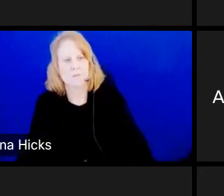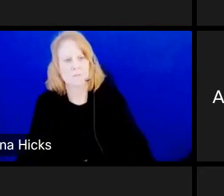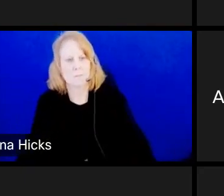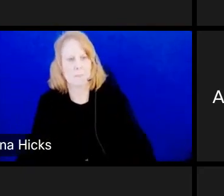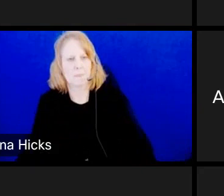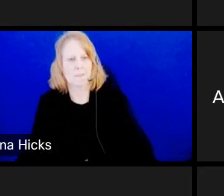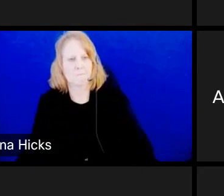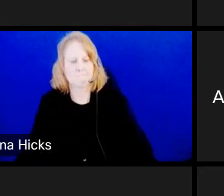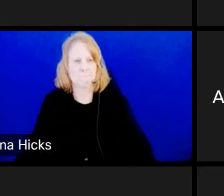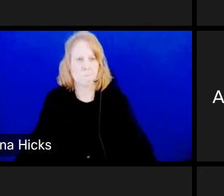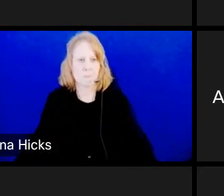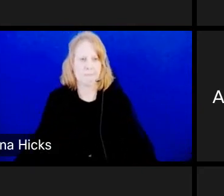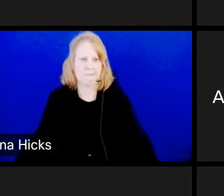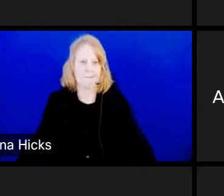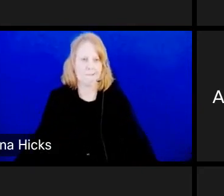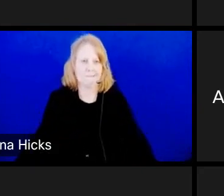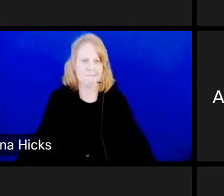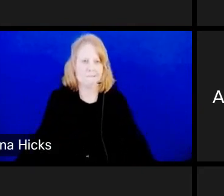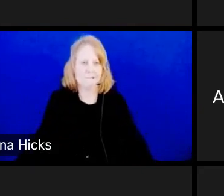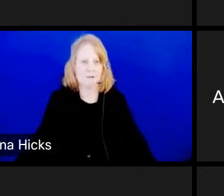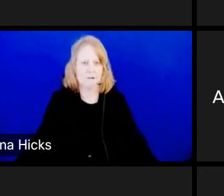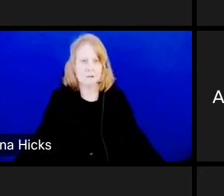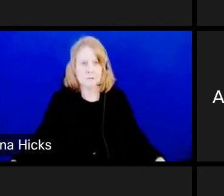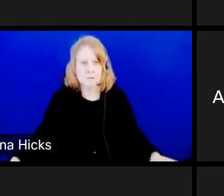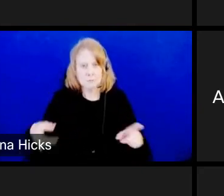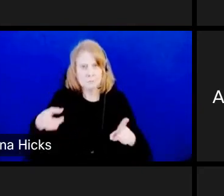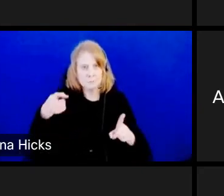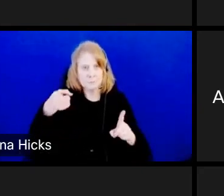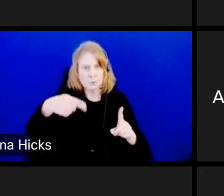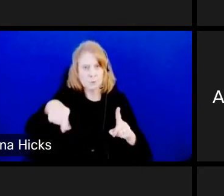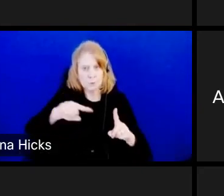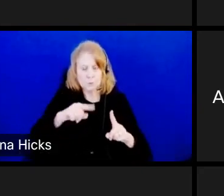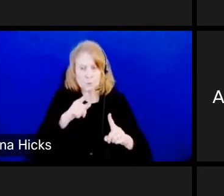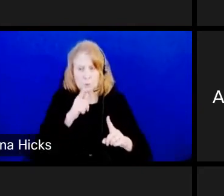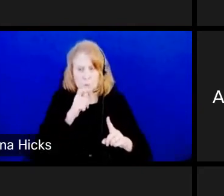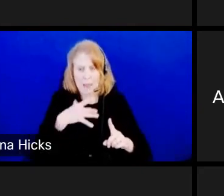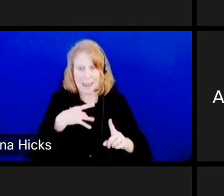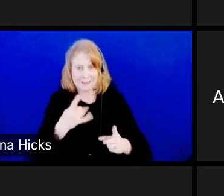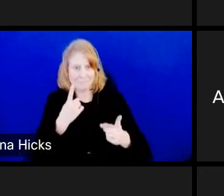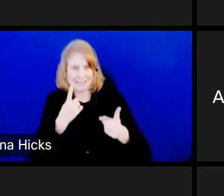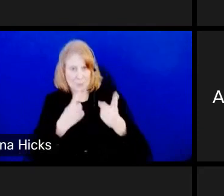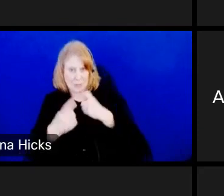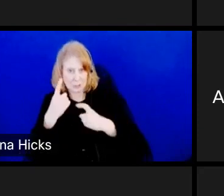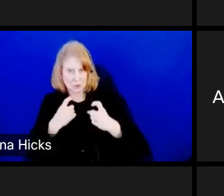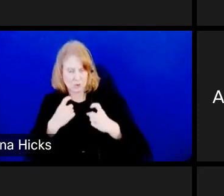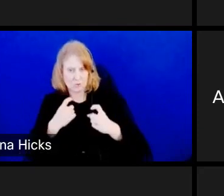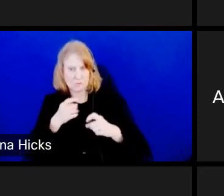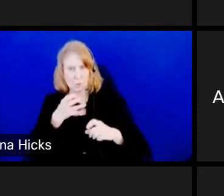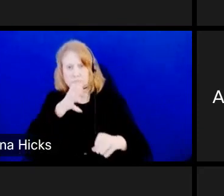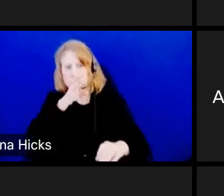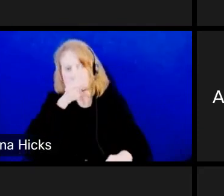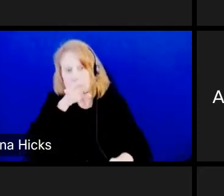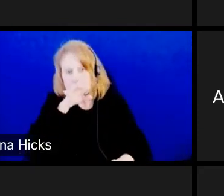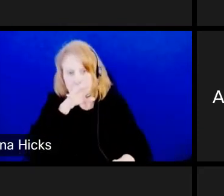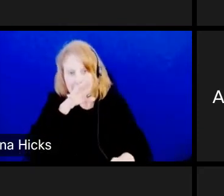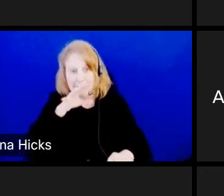those. So for those who would like to ask their questions out loud,